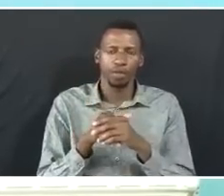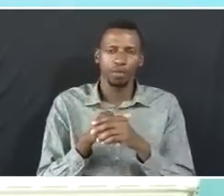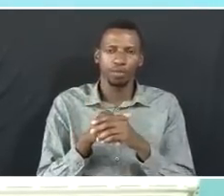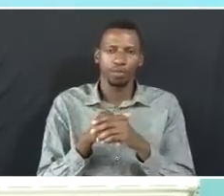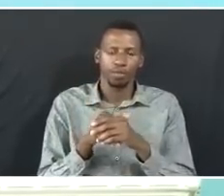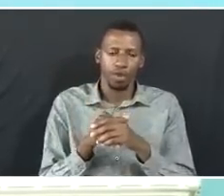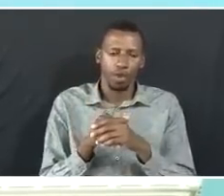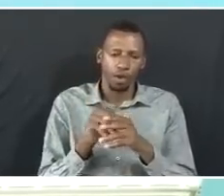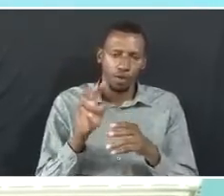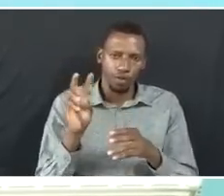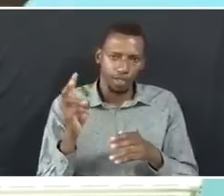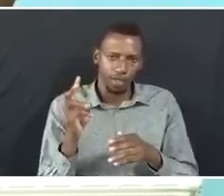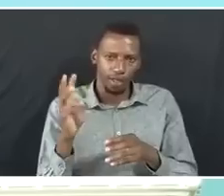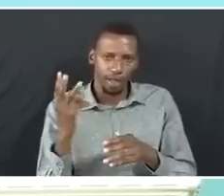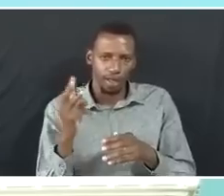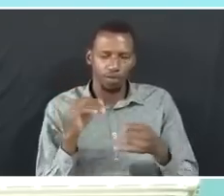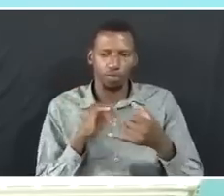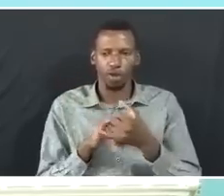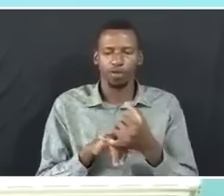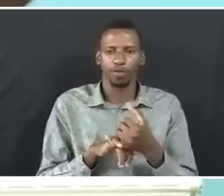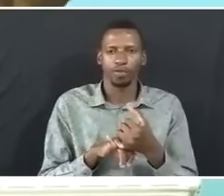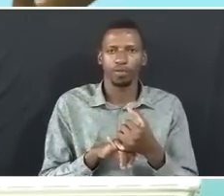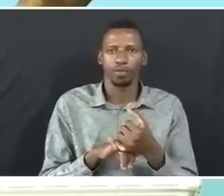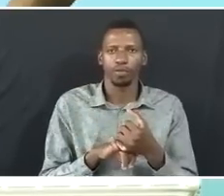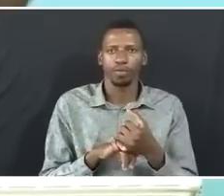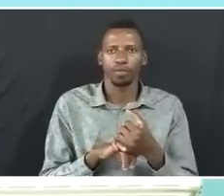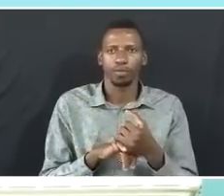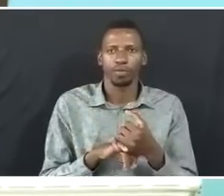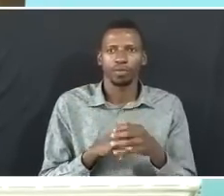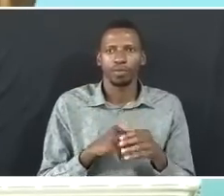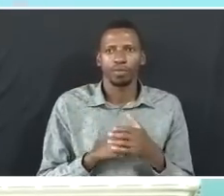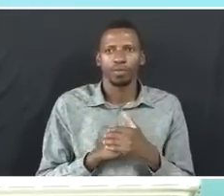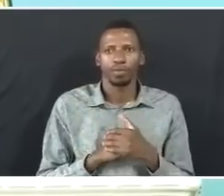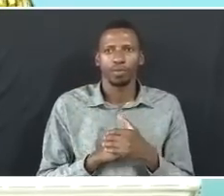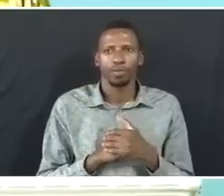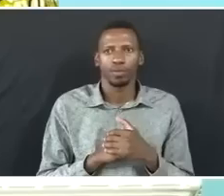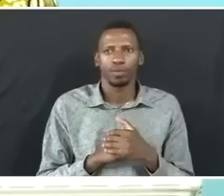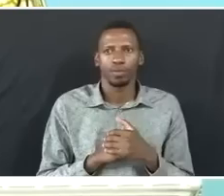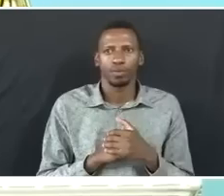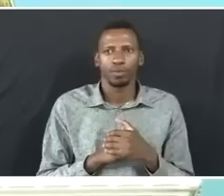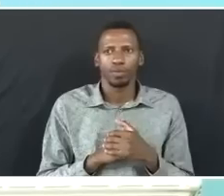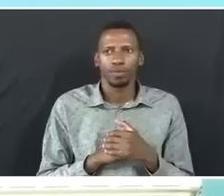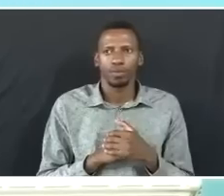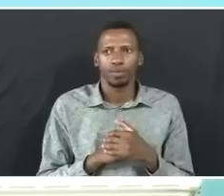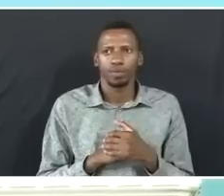have some attachment to polygamy.